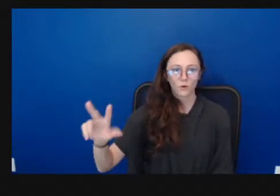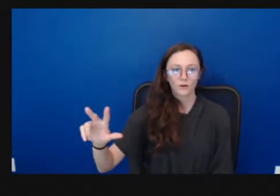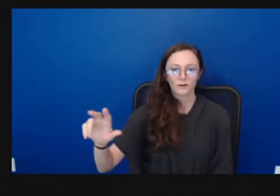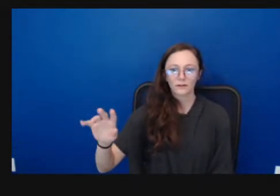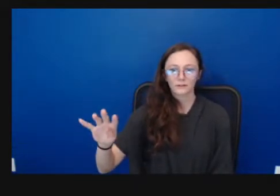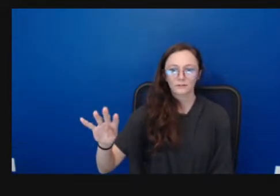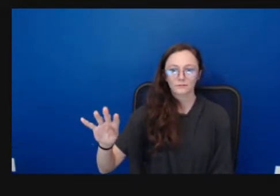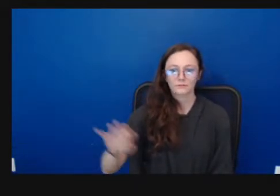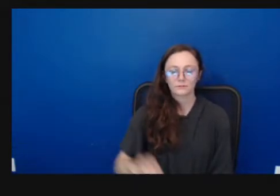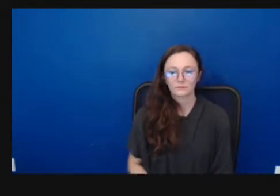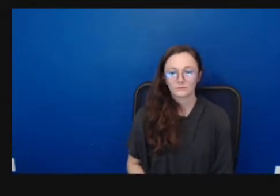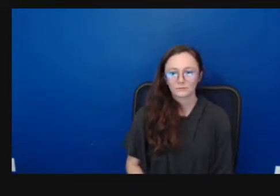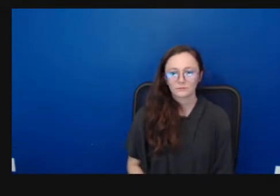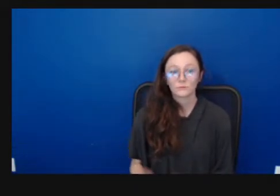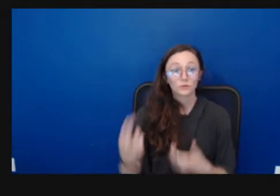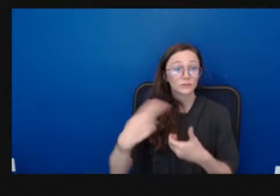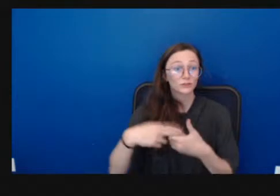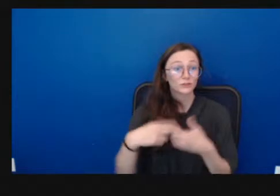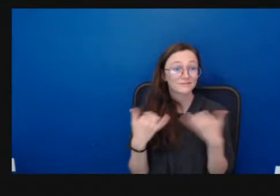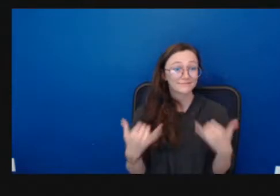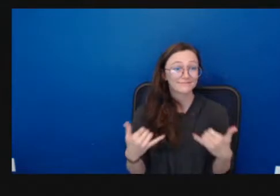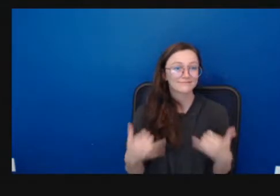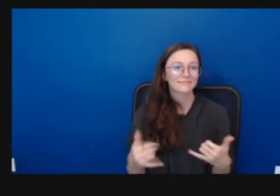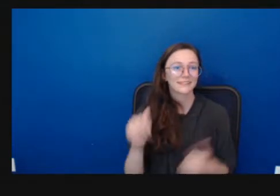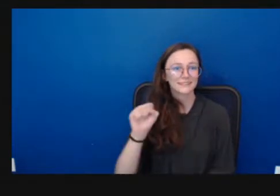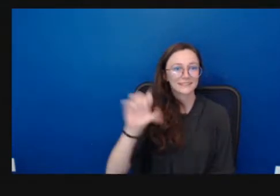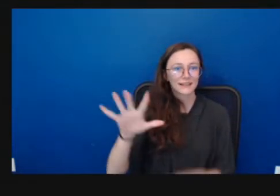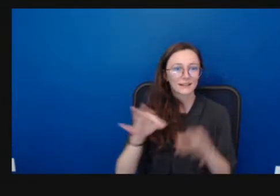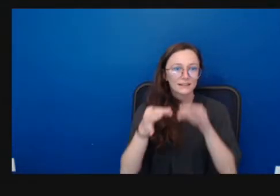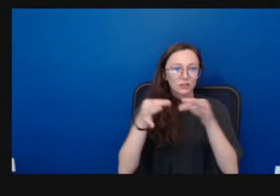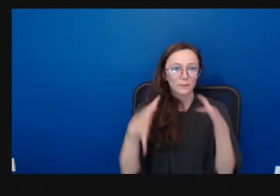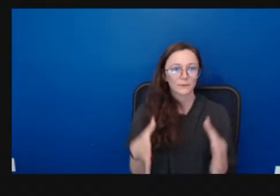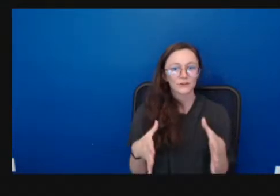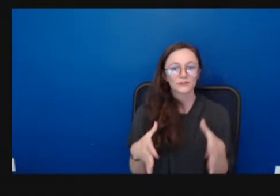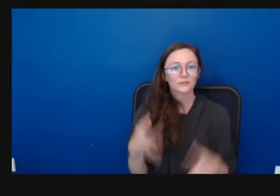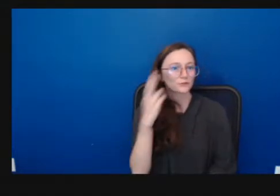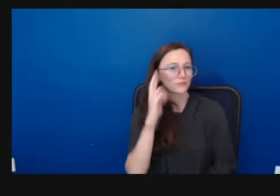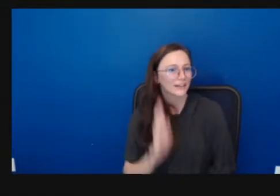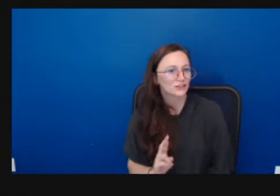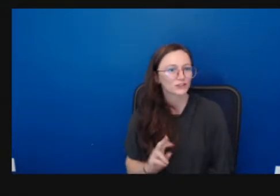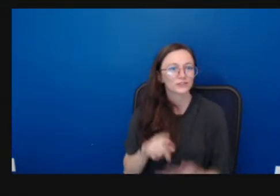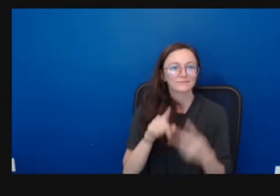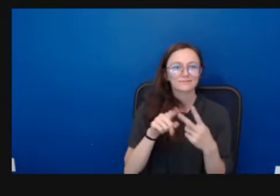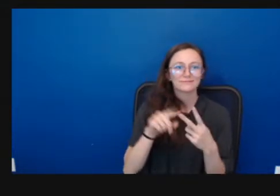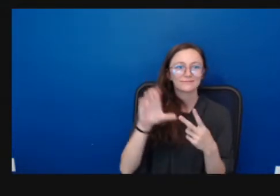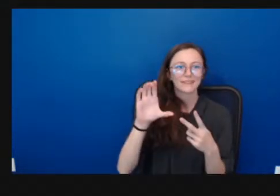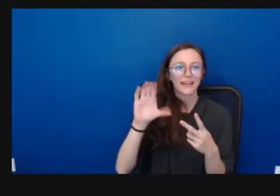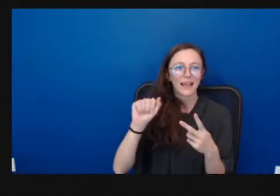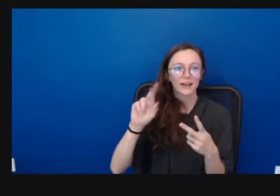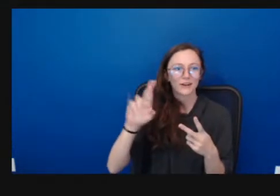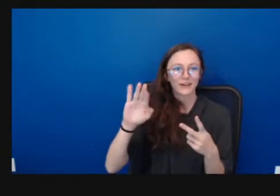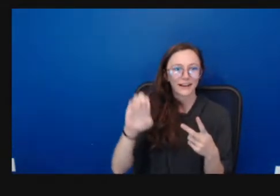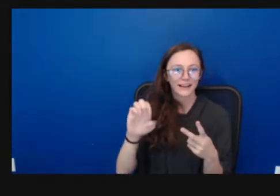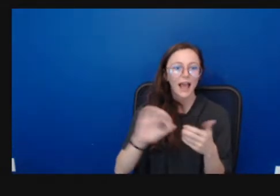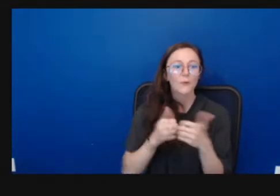and we are joined today by our ASL interpreters. We have Rachel and Carrie once again. How are you doing today,